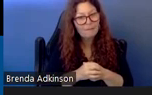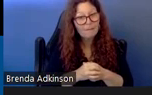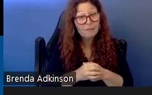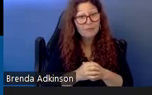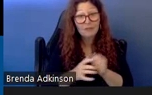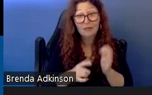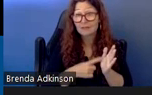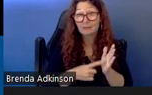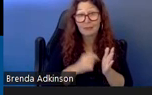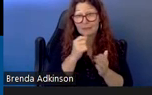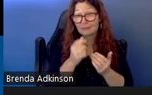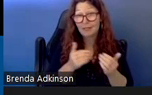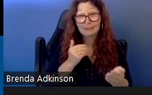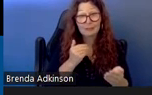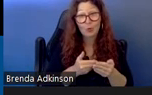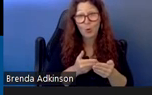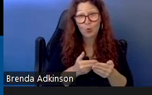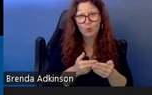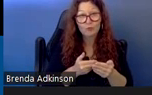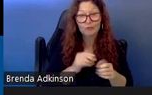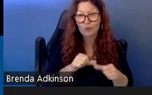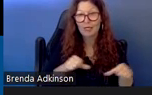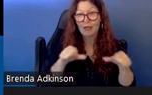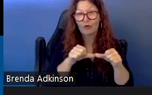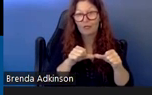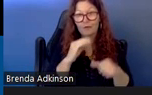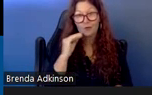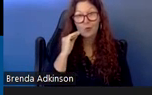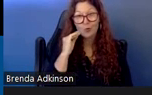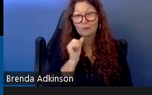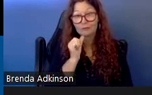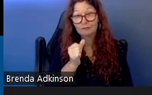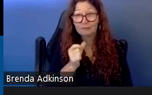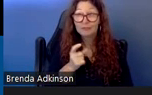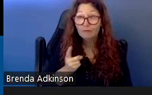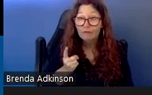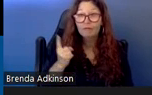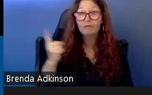conveniently located, and it may require